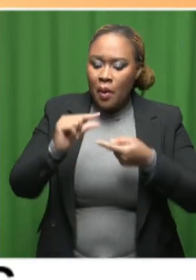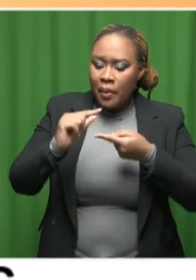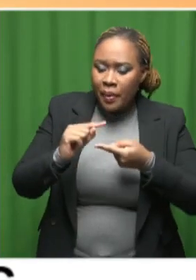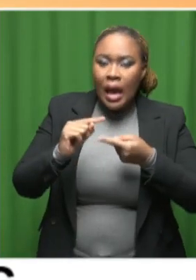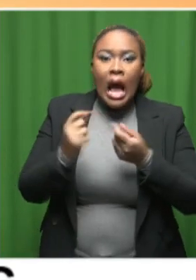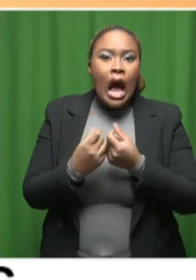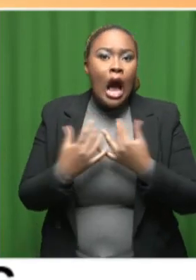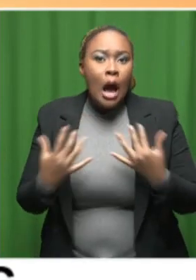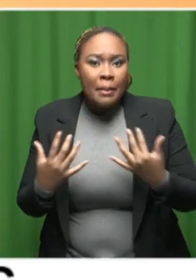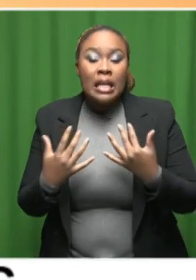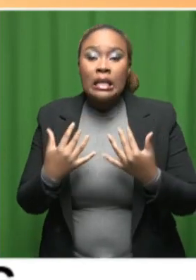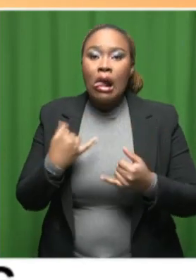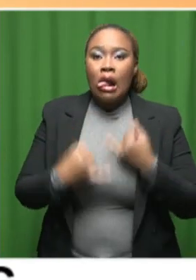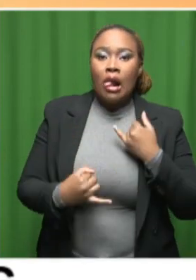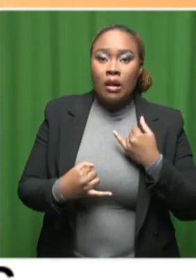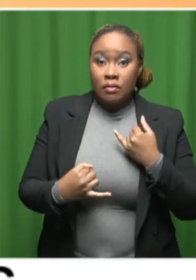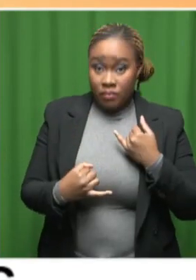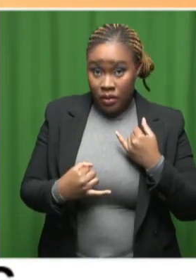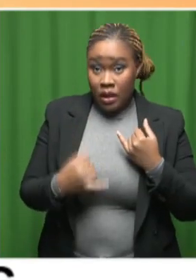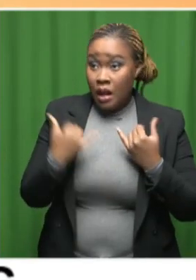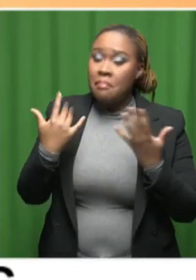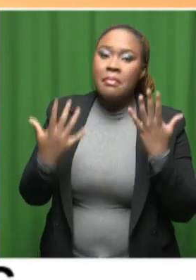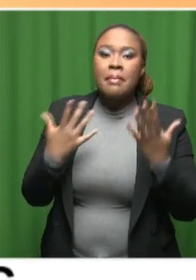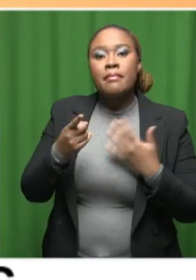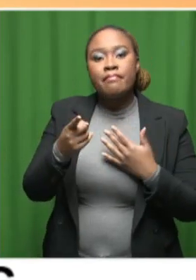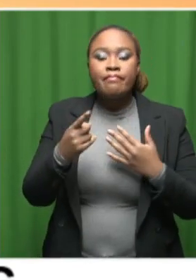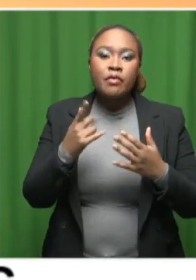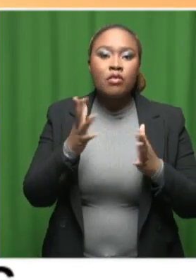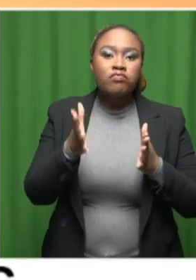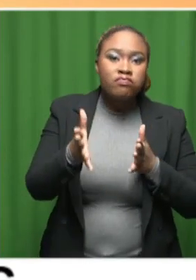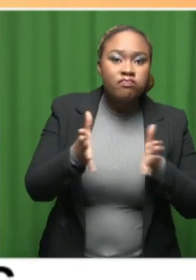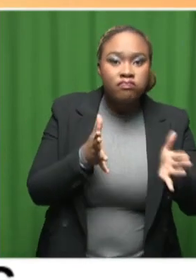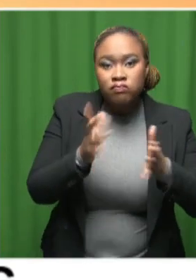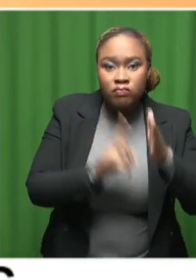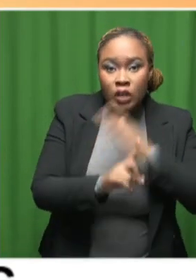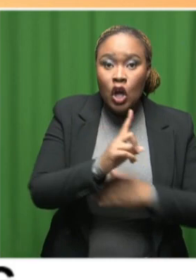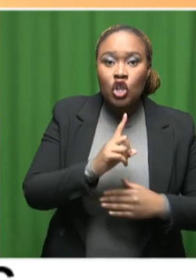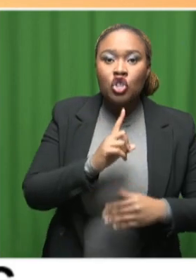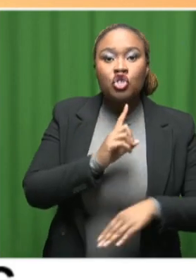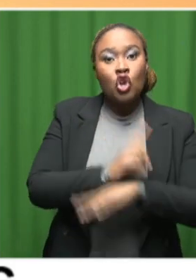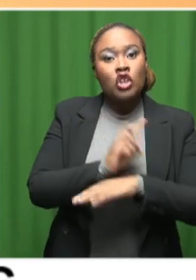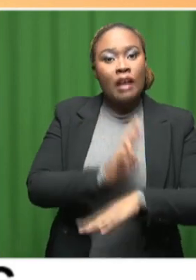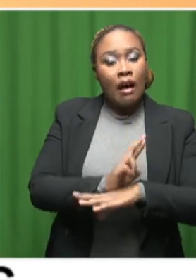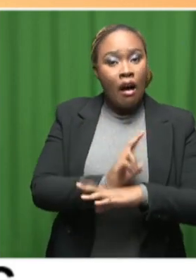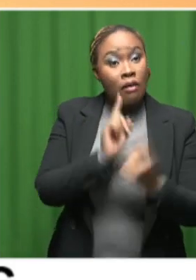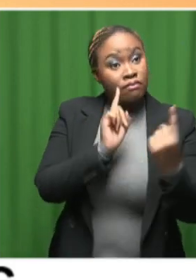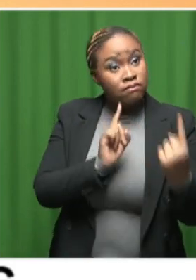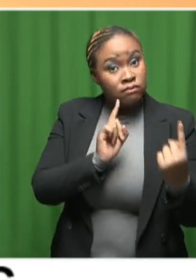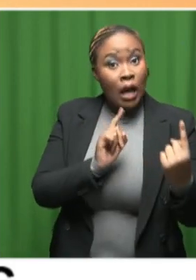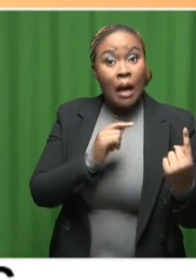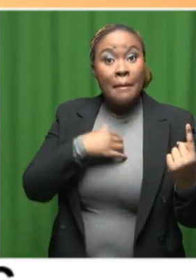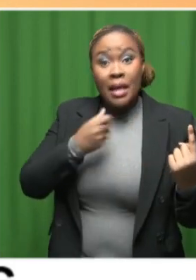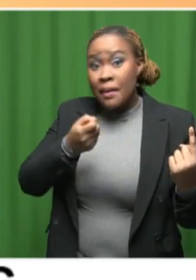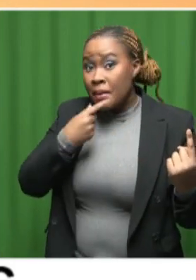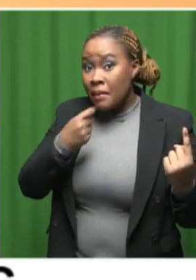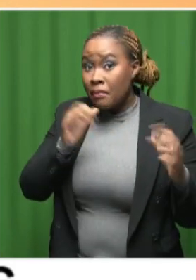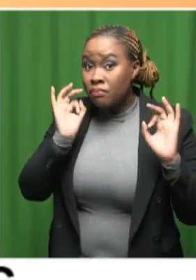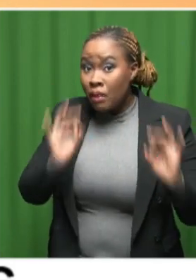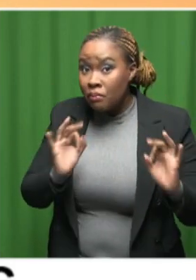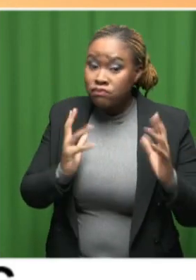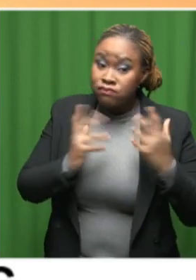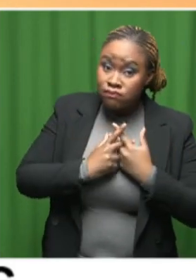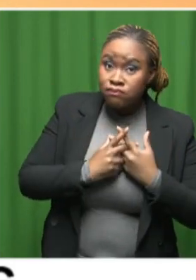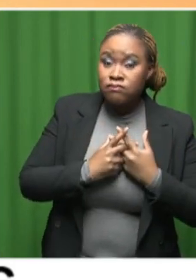doctor, firstly, is it the right drug for the condition? Was the dosage accurate? Do perhaps two drugs on the prescription